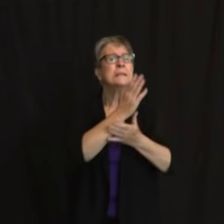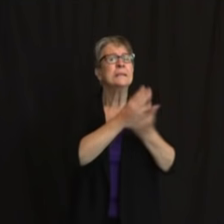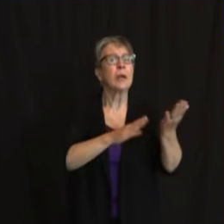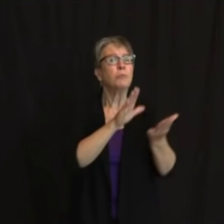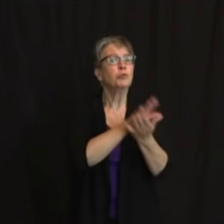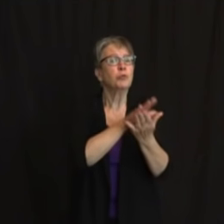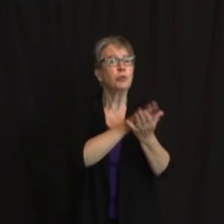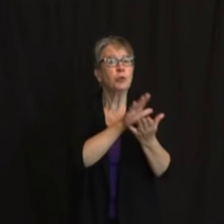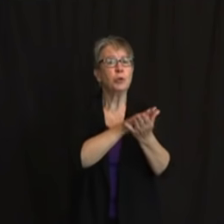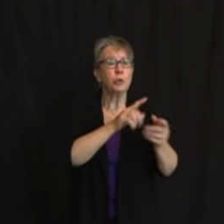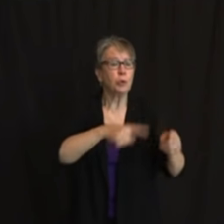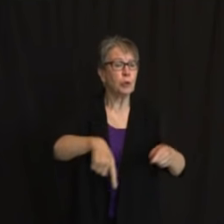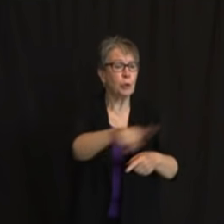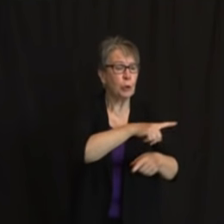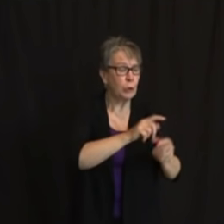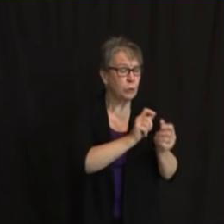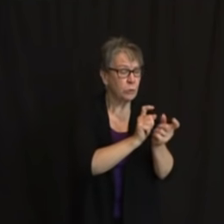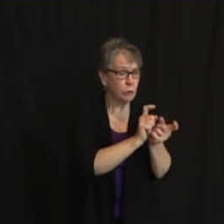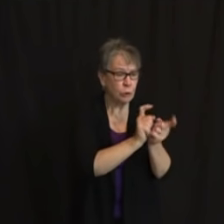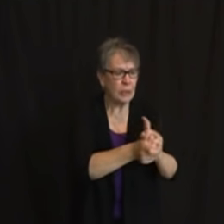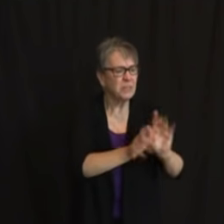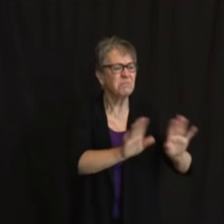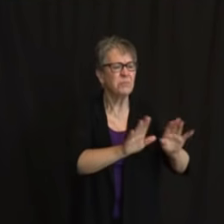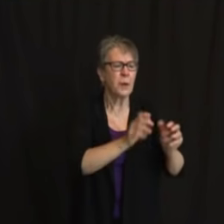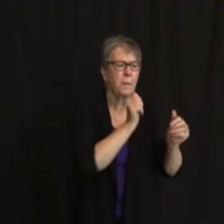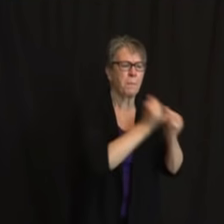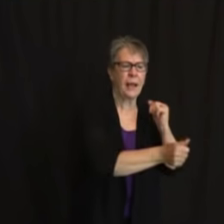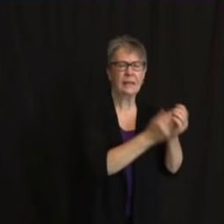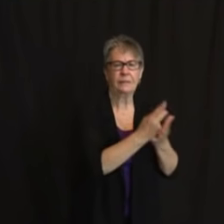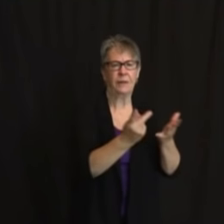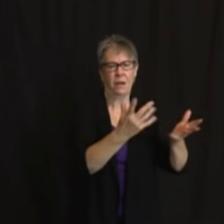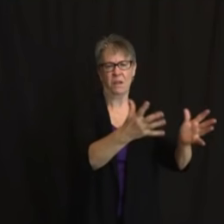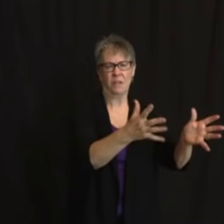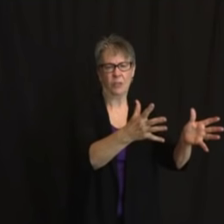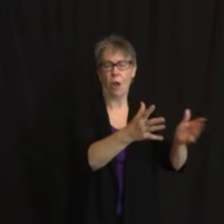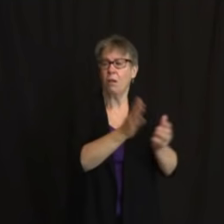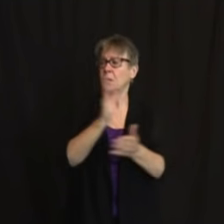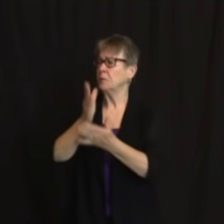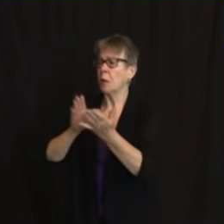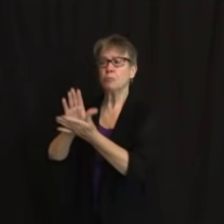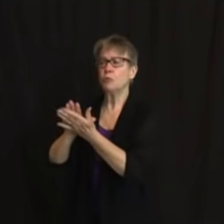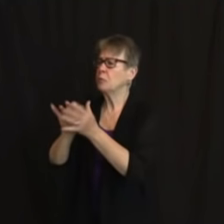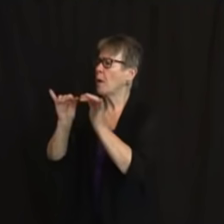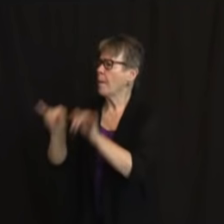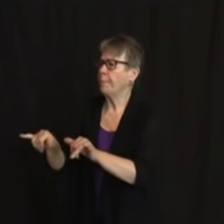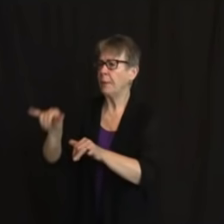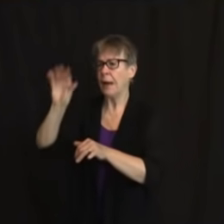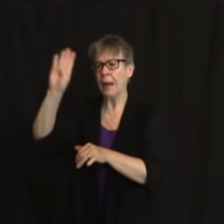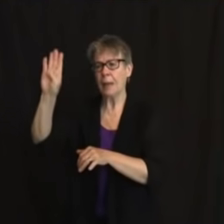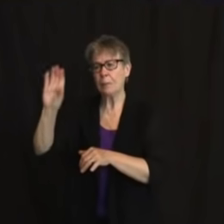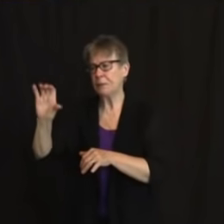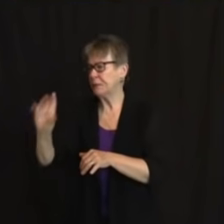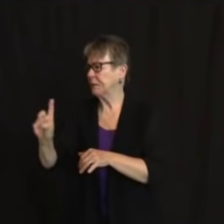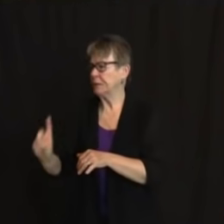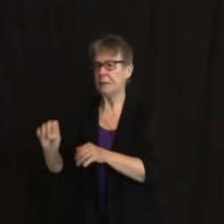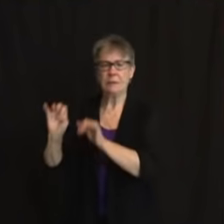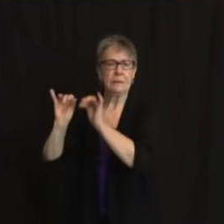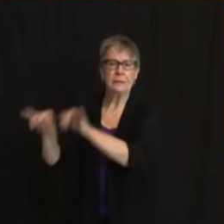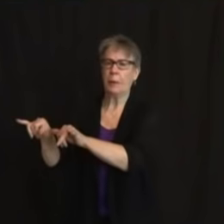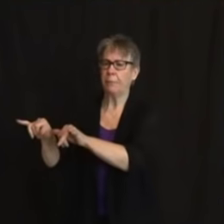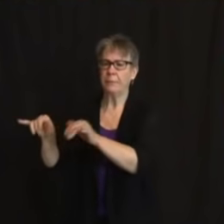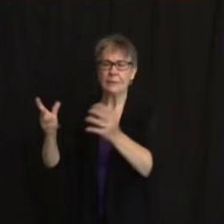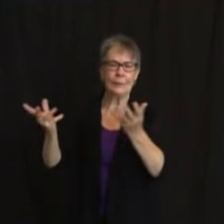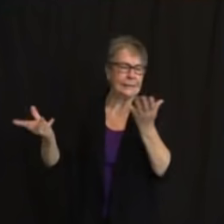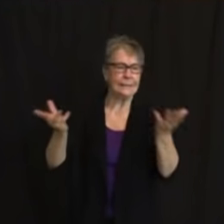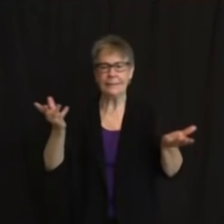going to follow. But we're encouraged to really work with them to provide guidelines. Thank you. Let's go. Mike, is that you? I